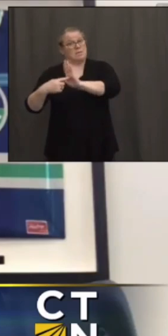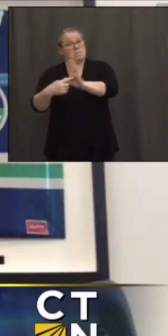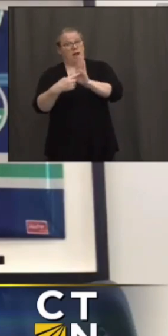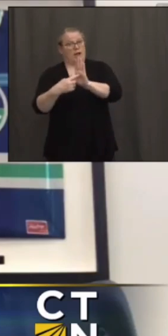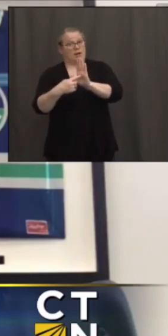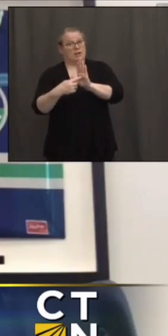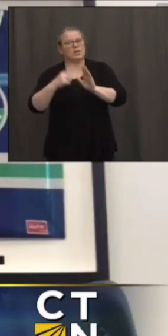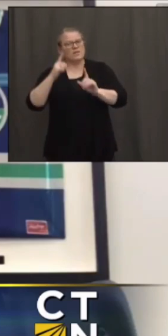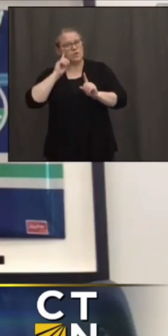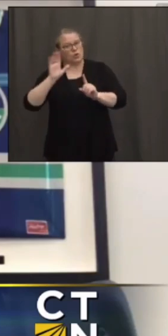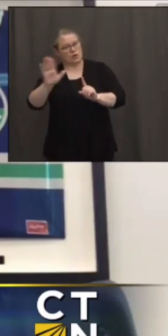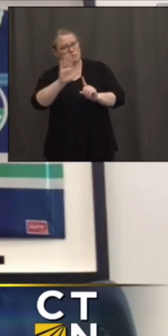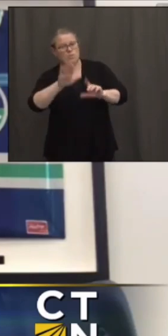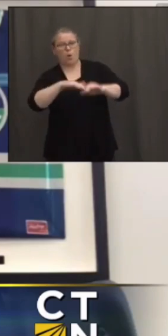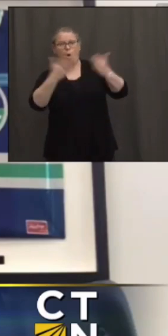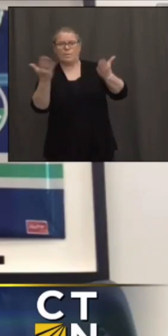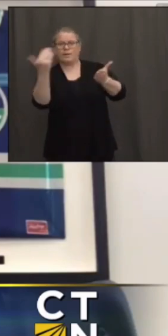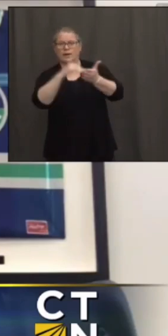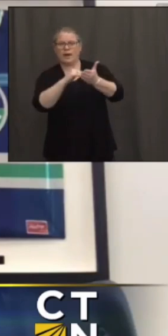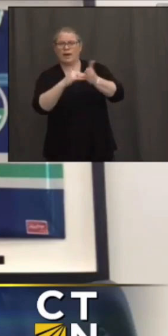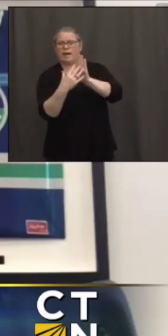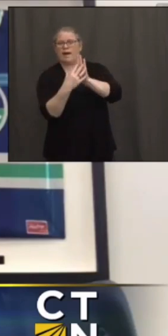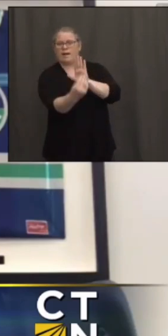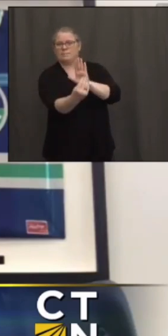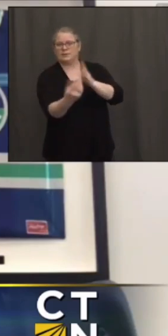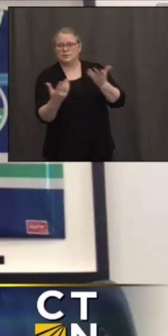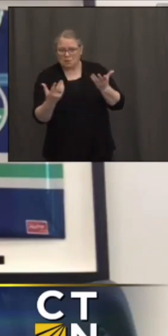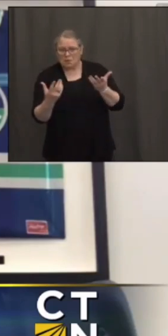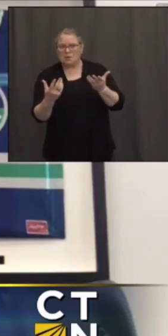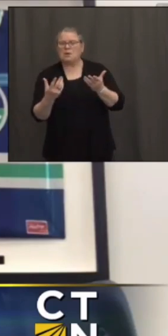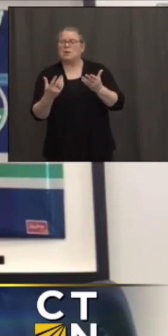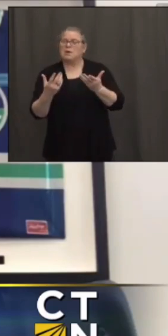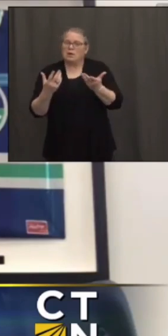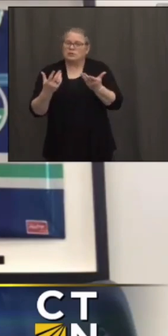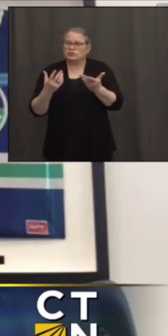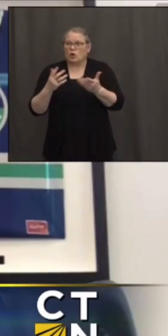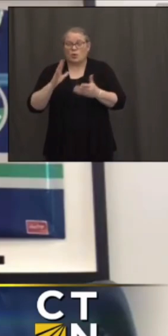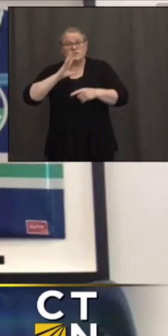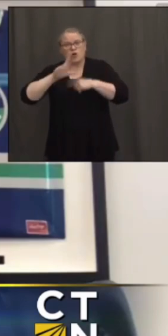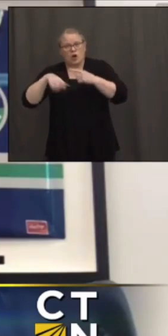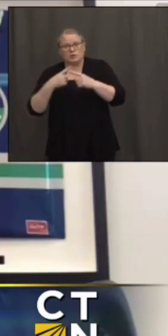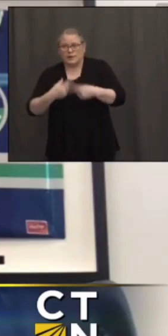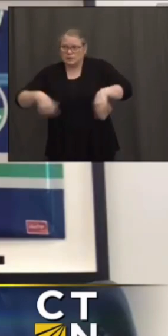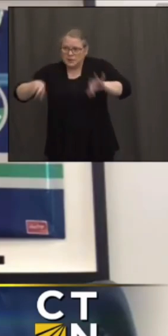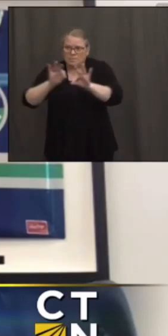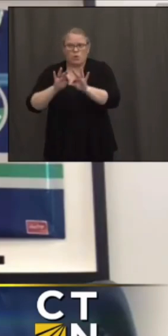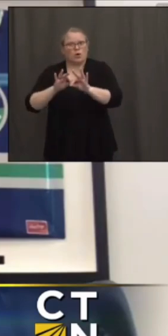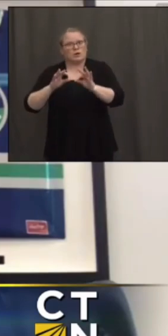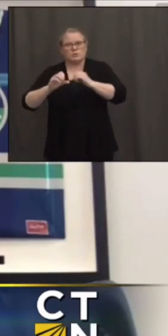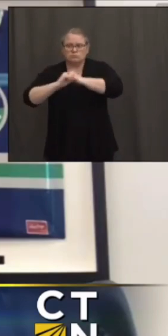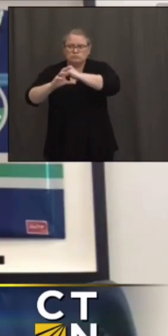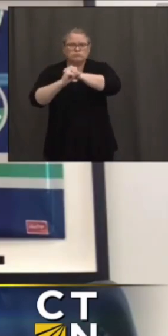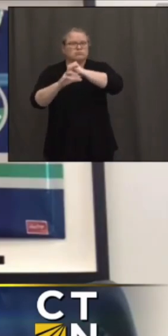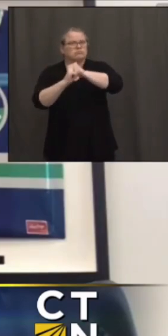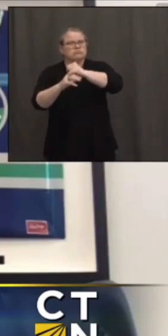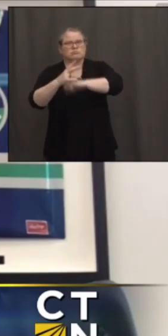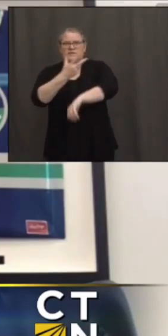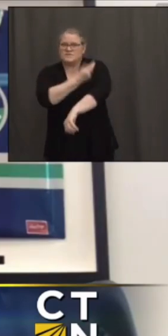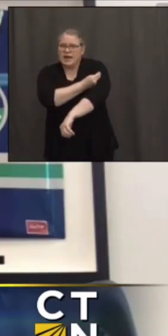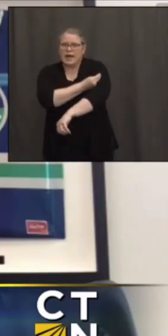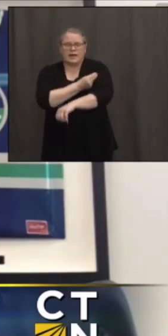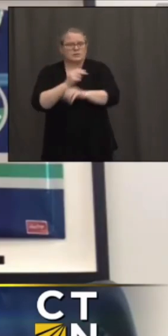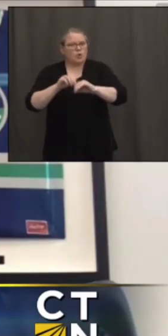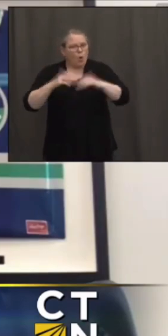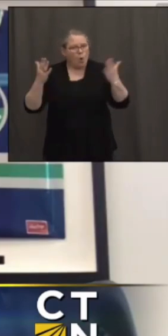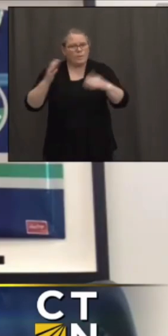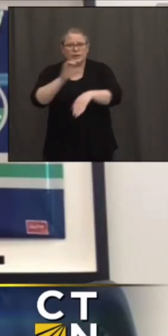reopening. And, that part of it, as we've always talked about, is, helping get the word out for vaccinations, doing a vaccination clinic, whatever the case